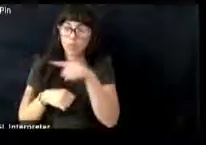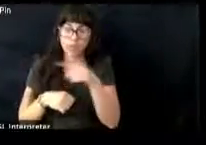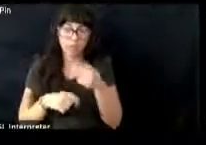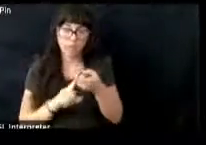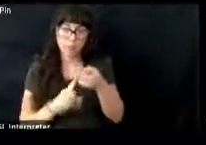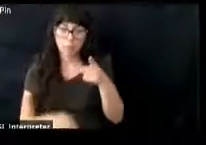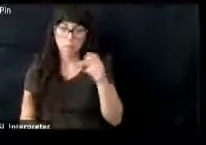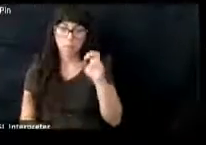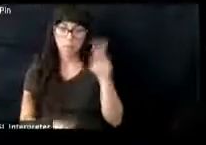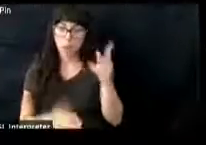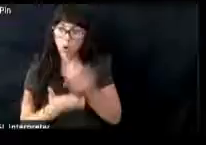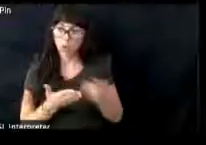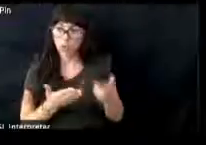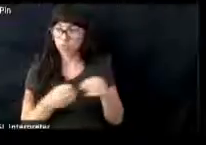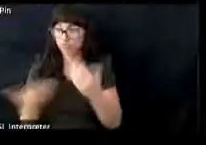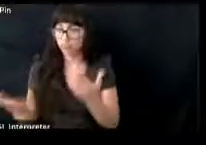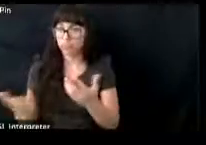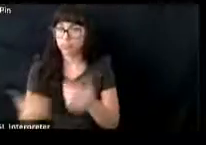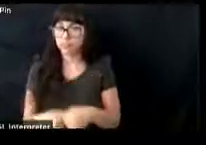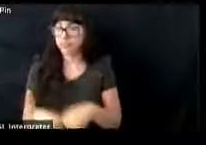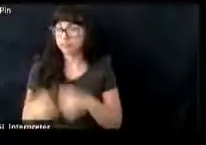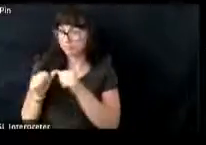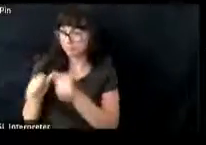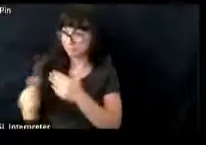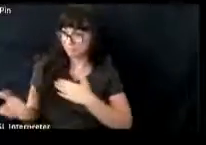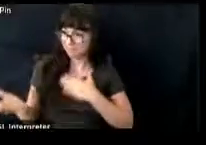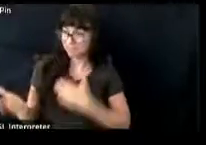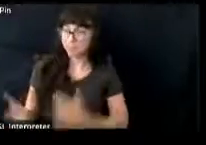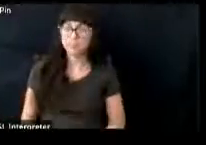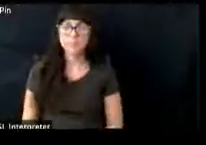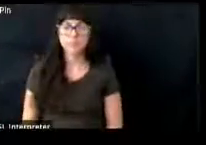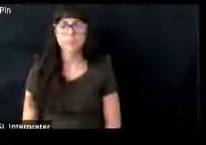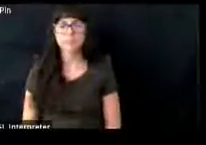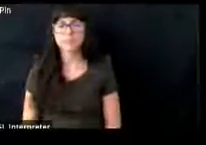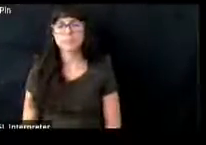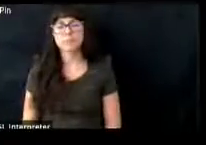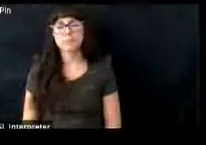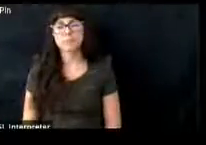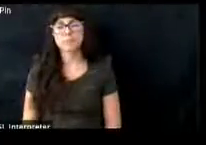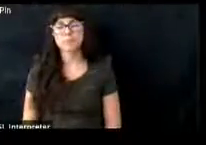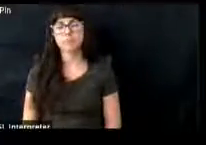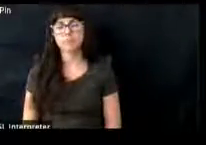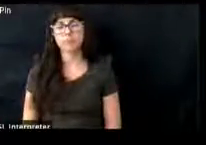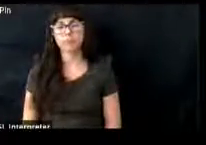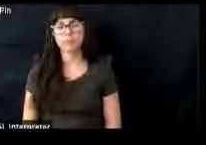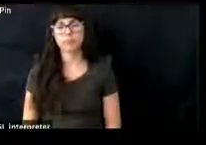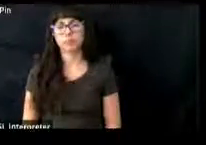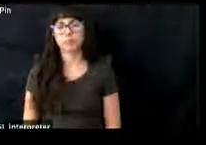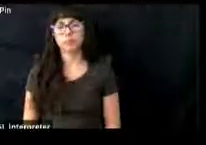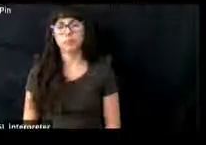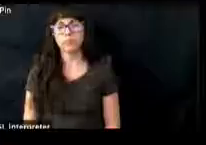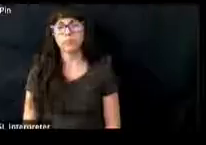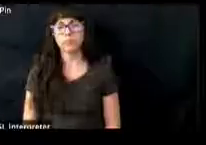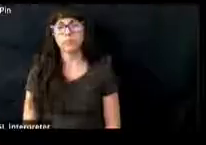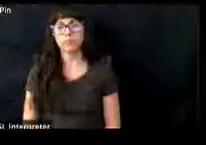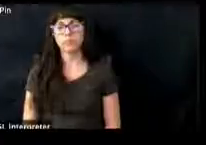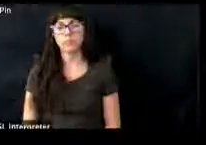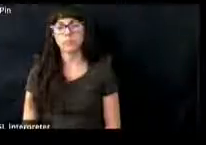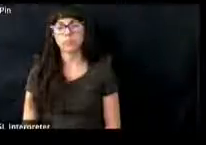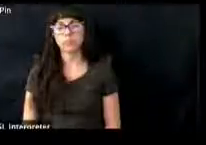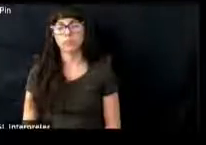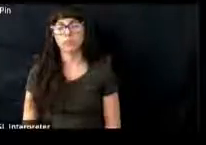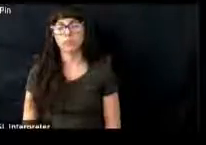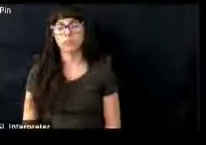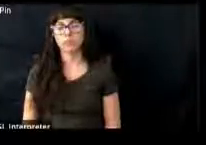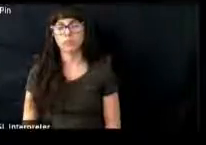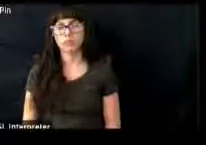¿Siga? Para servicios de salud para la comunidad inmigrante solo hay una clínica, pero no es para